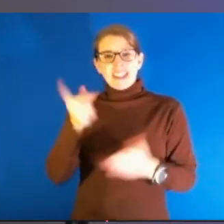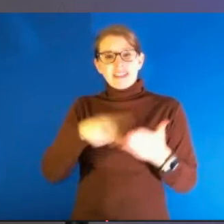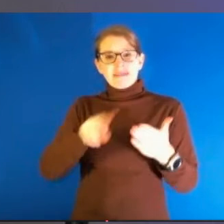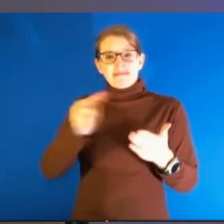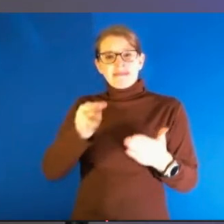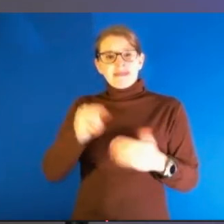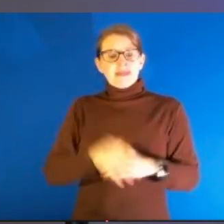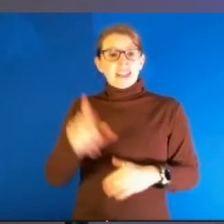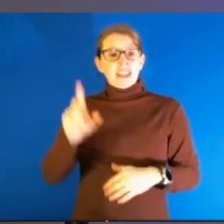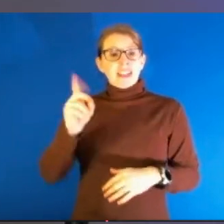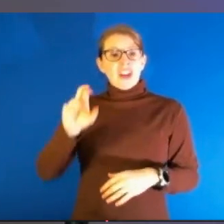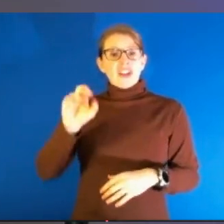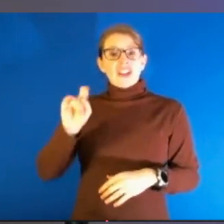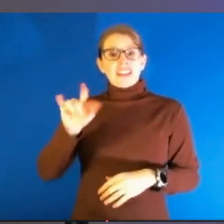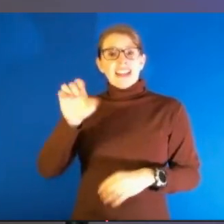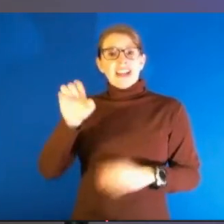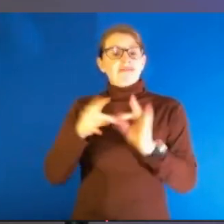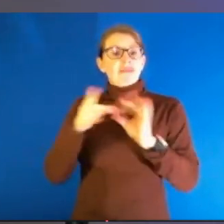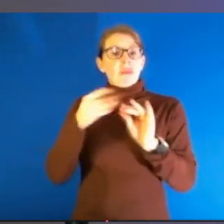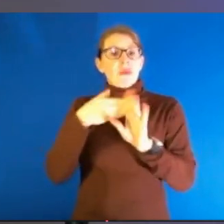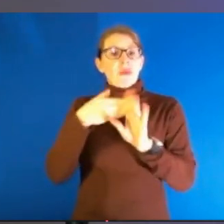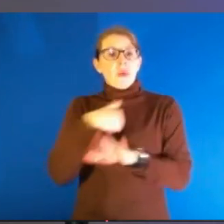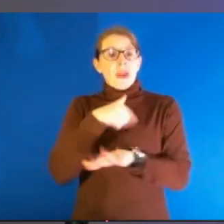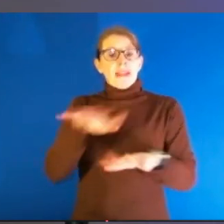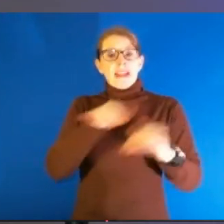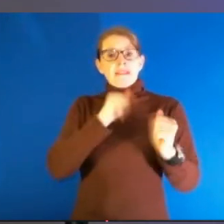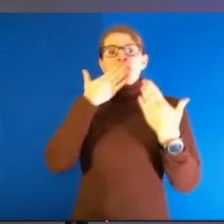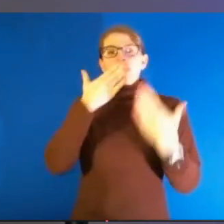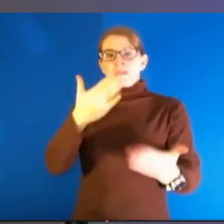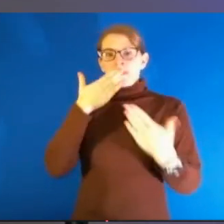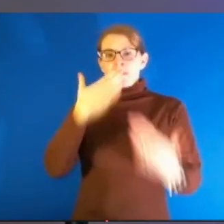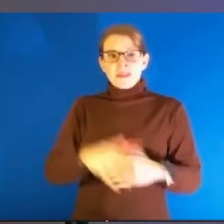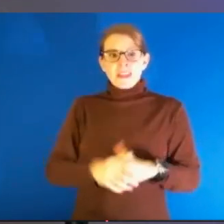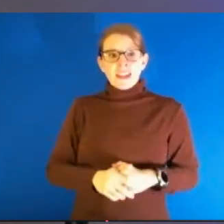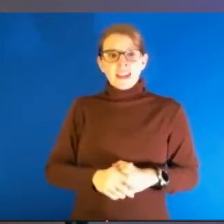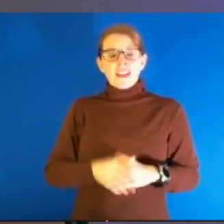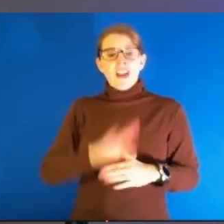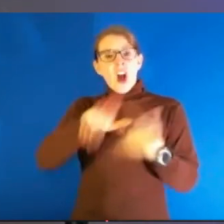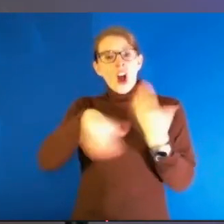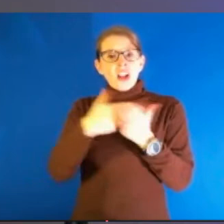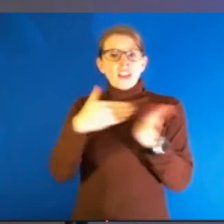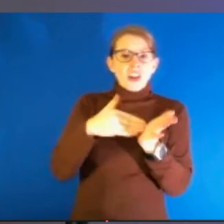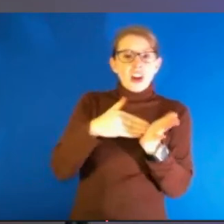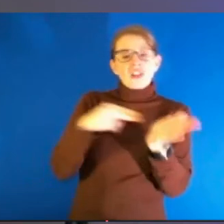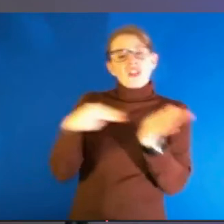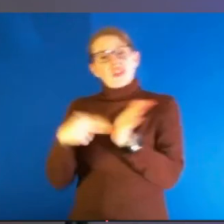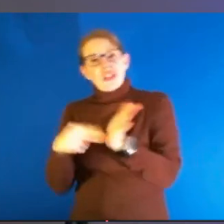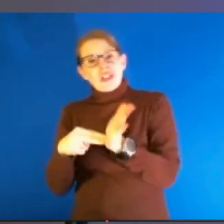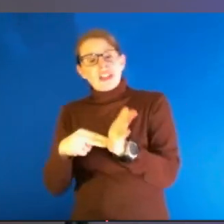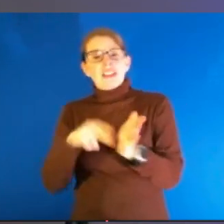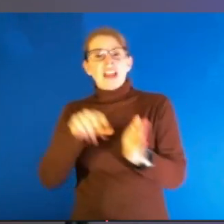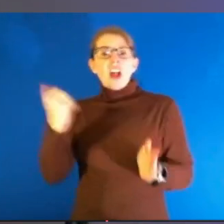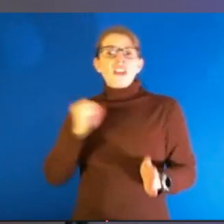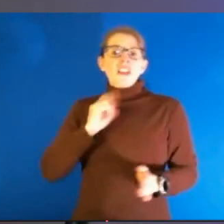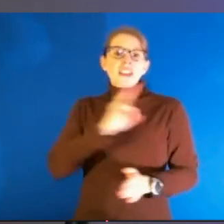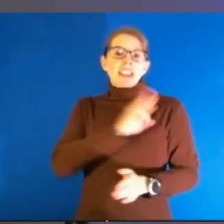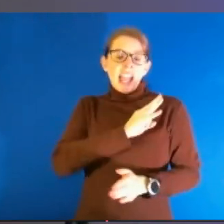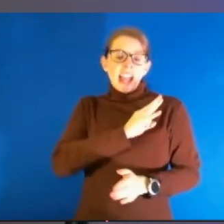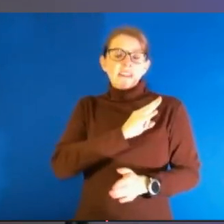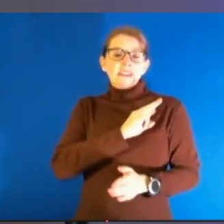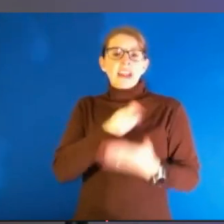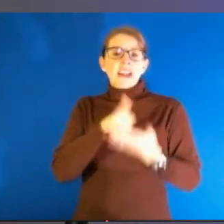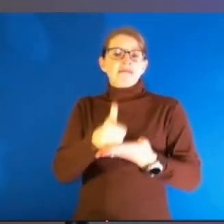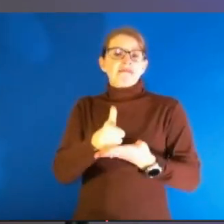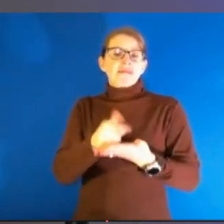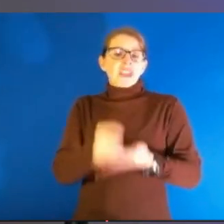Sale said it. Before we go, we want to say another thank you to all the doctors and nurses and other staff members helping to treat everyone during